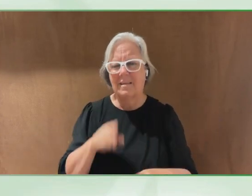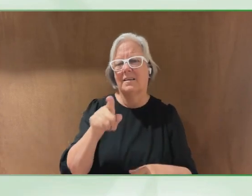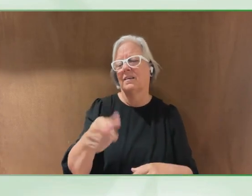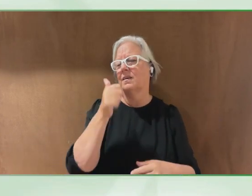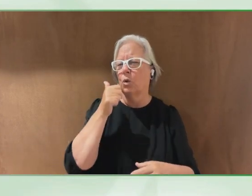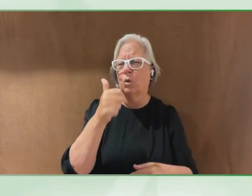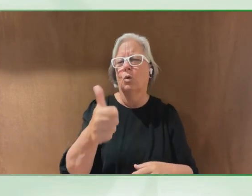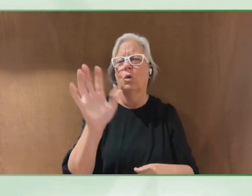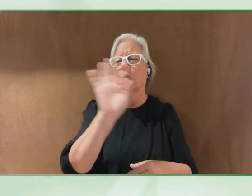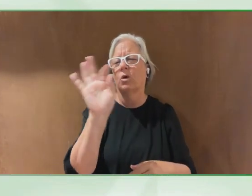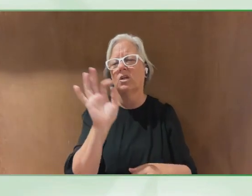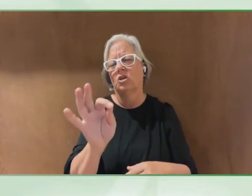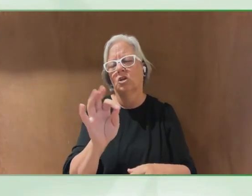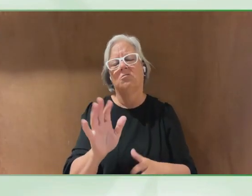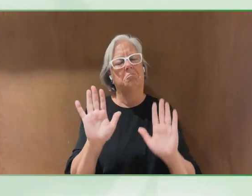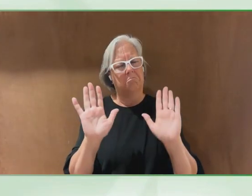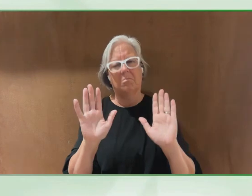can give you some answers.